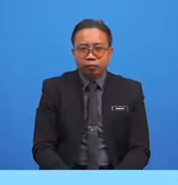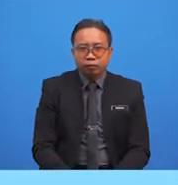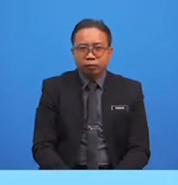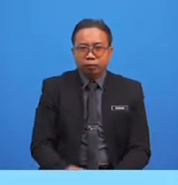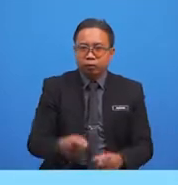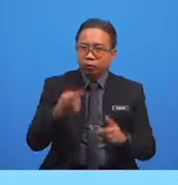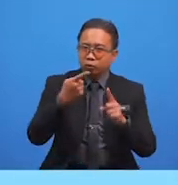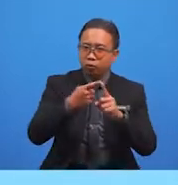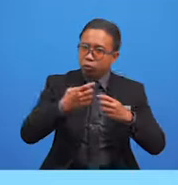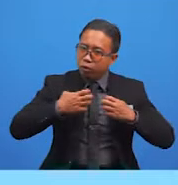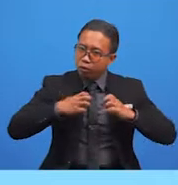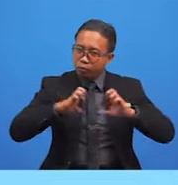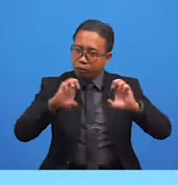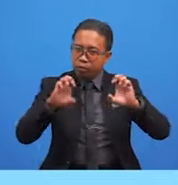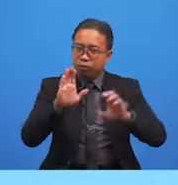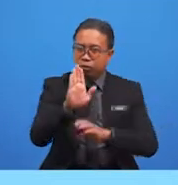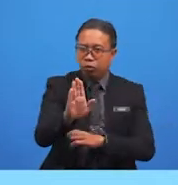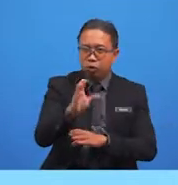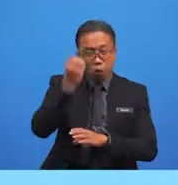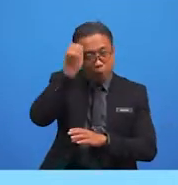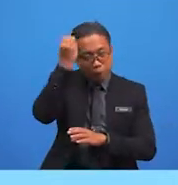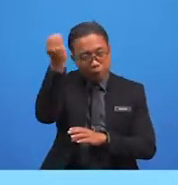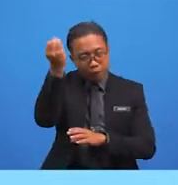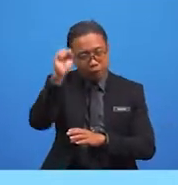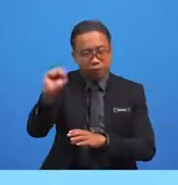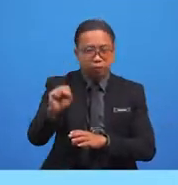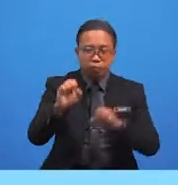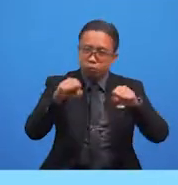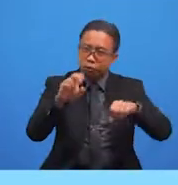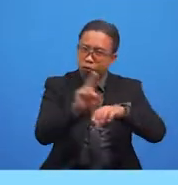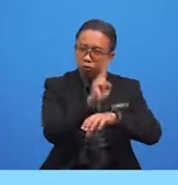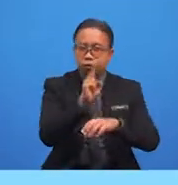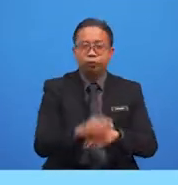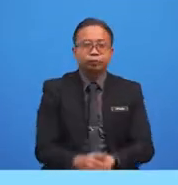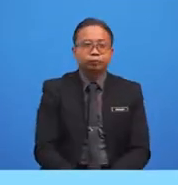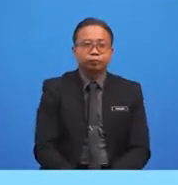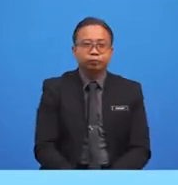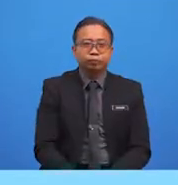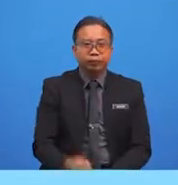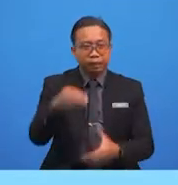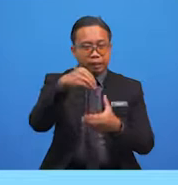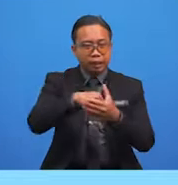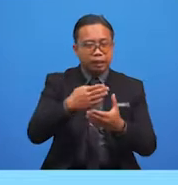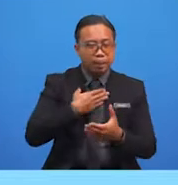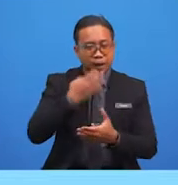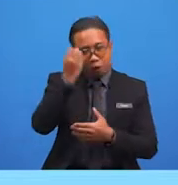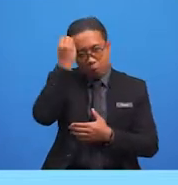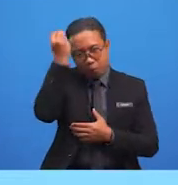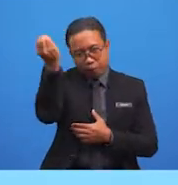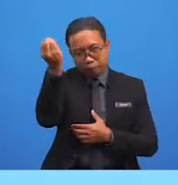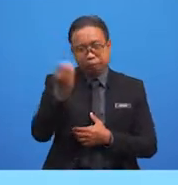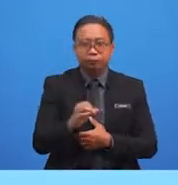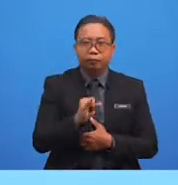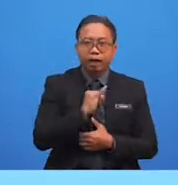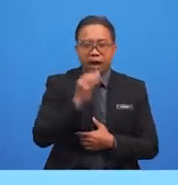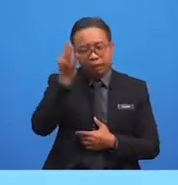To express your opinions, you can use in my opinion,